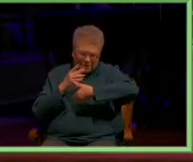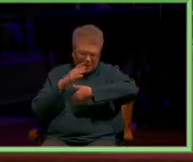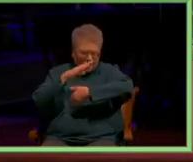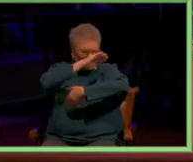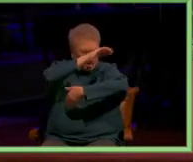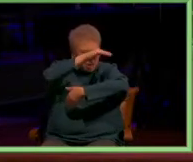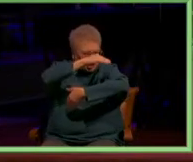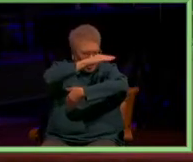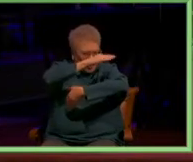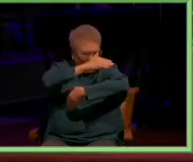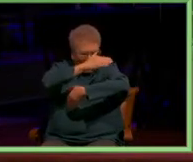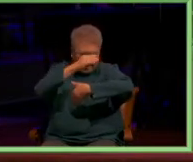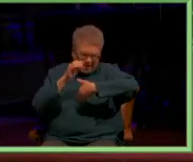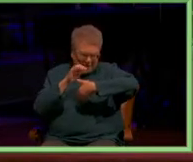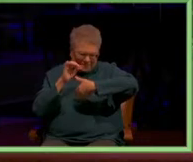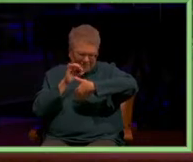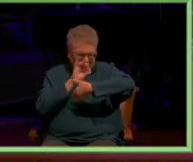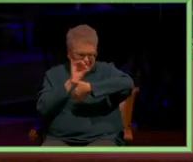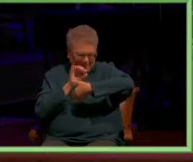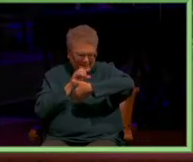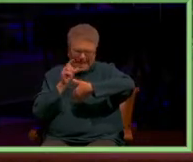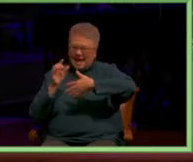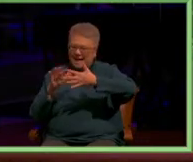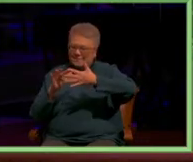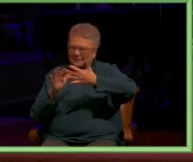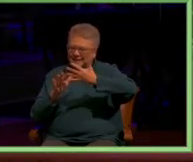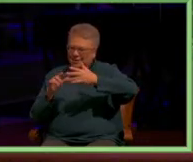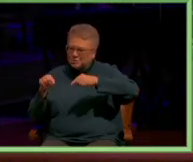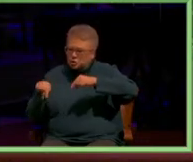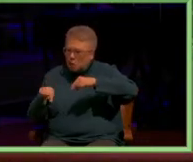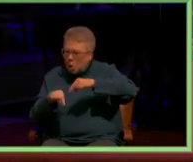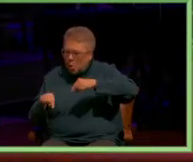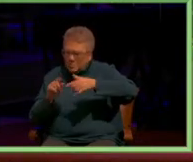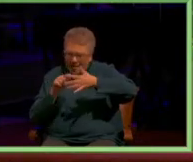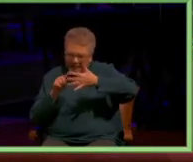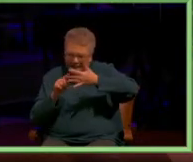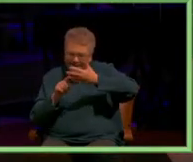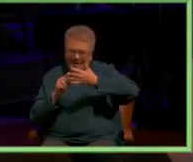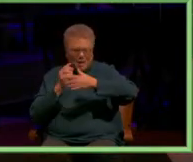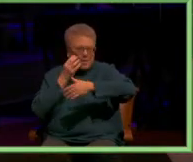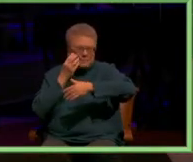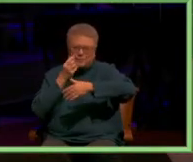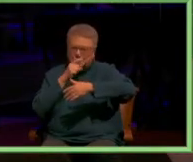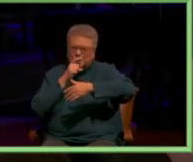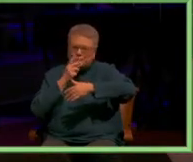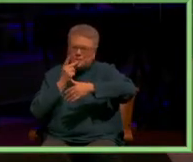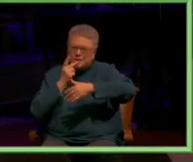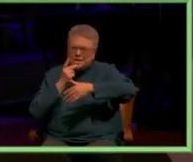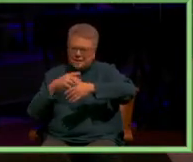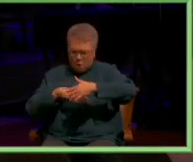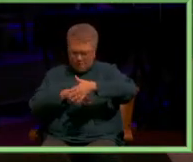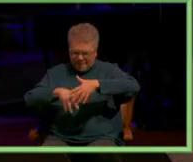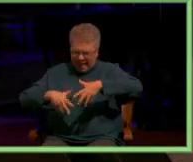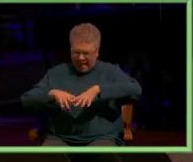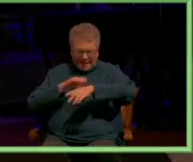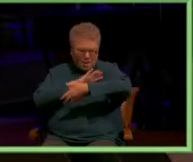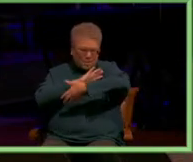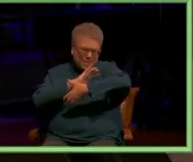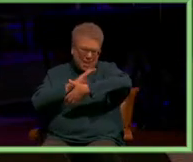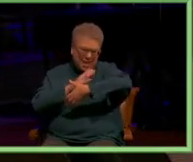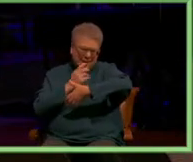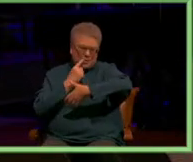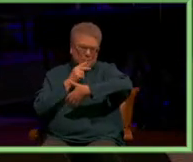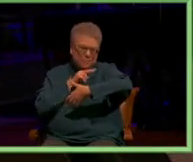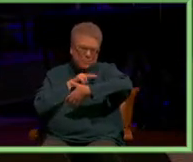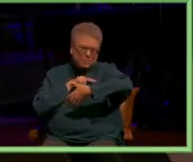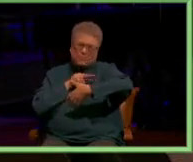and you touch the fingers and the toes and the little pink cheeks and the little round belly. And then I am a child of